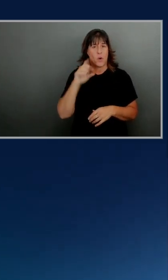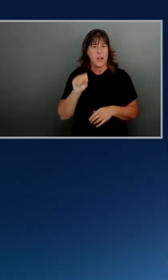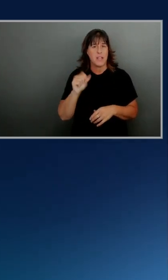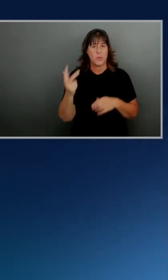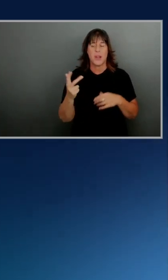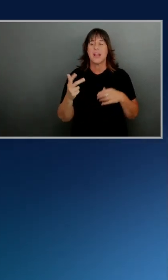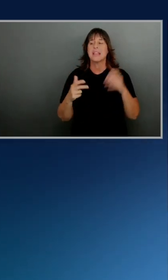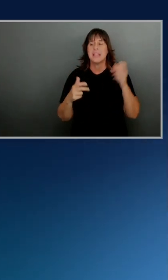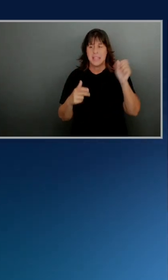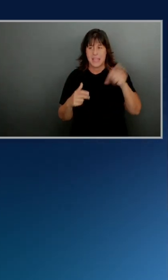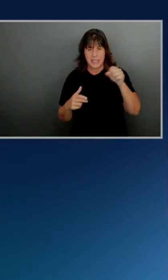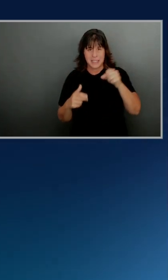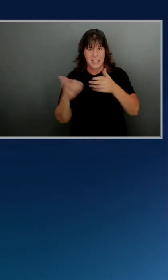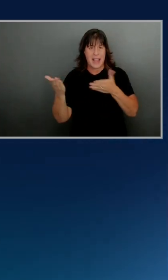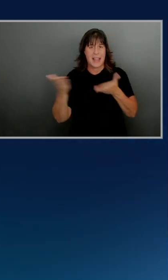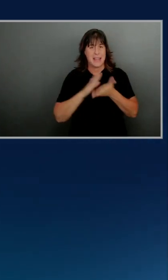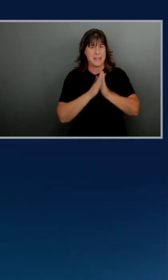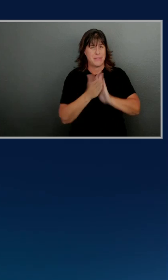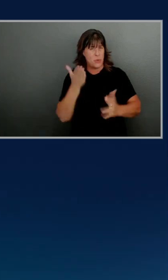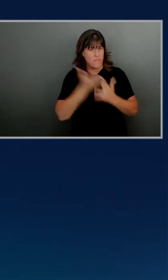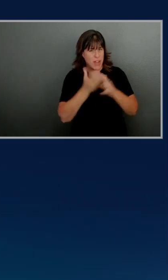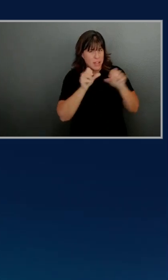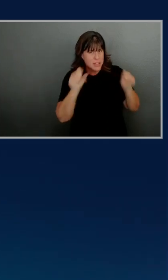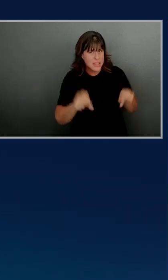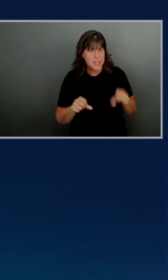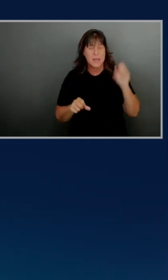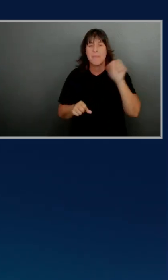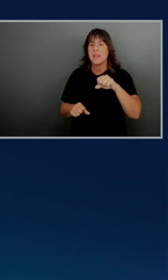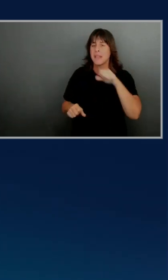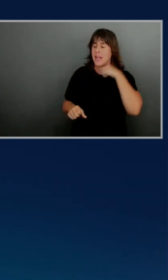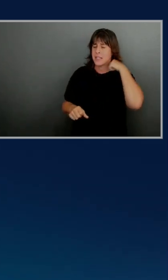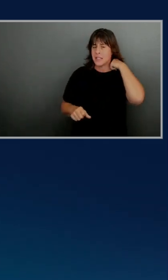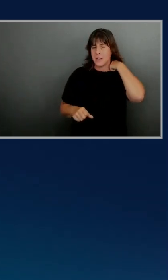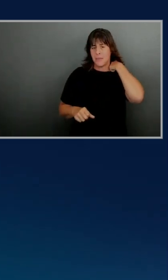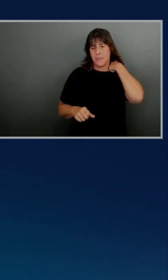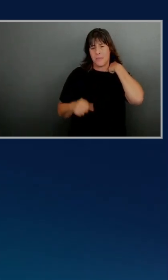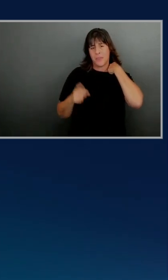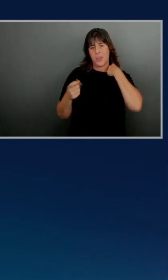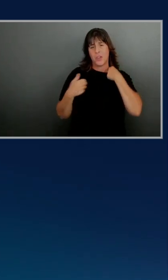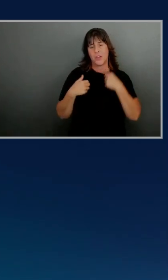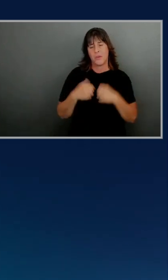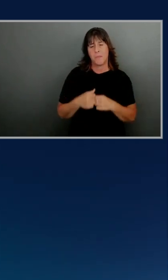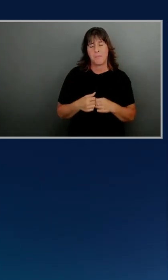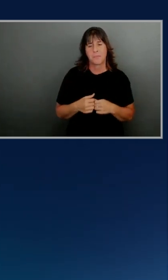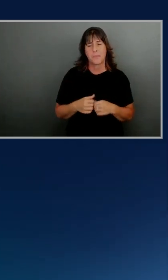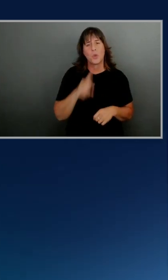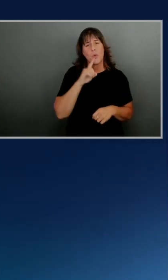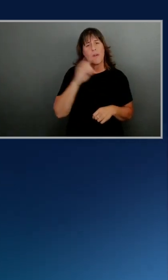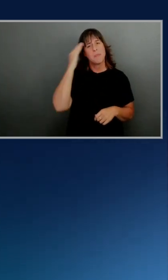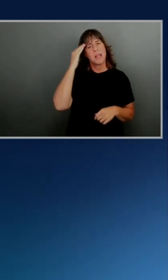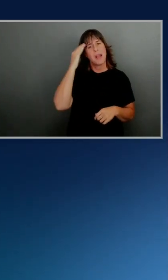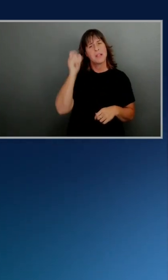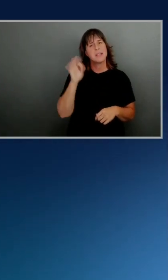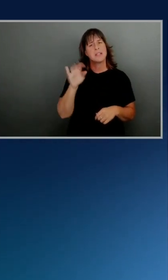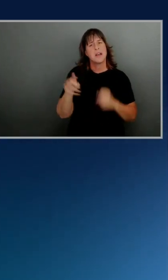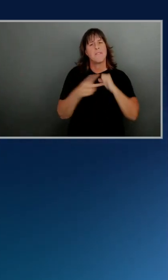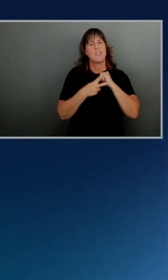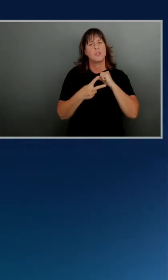then bringing it to a file system? Yeah, to your point, yes, you have to be cognizant of the storage